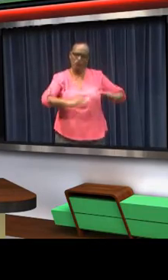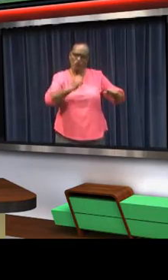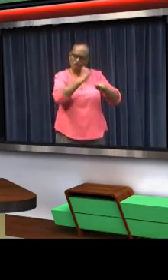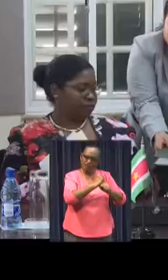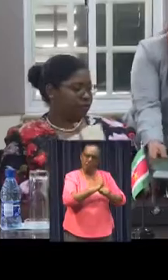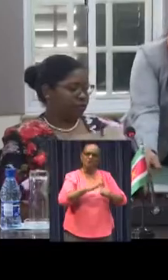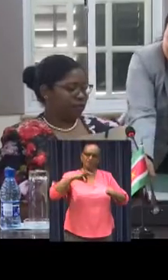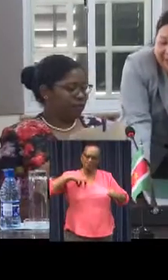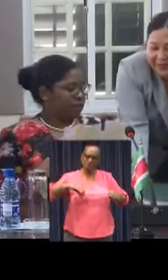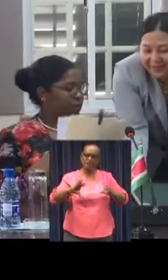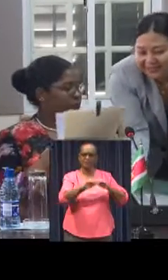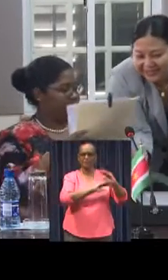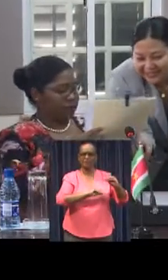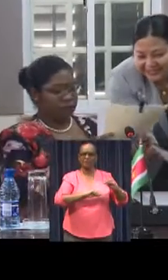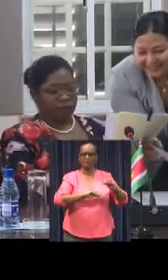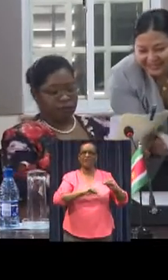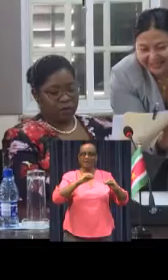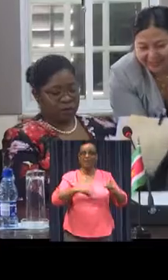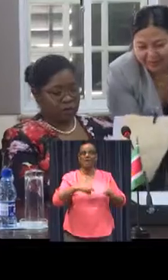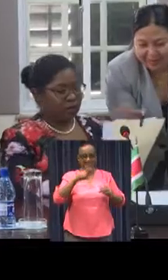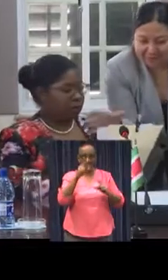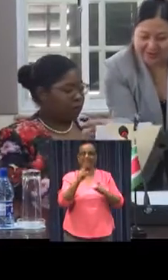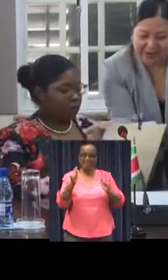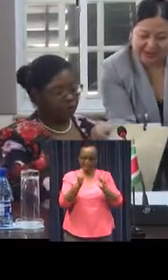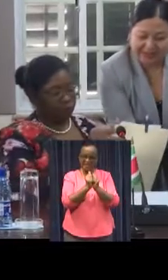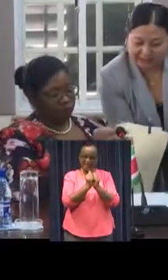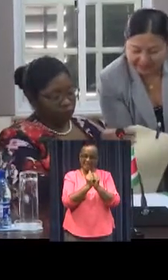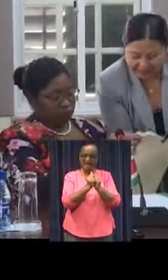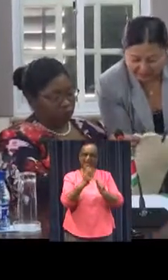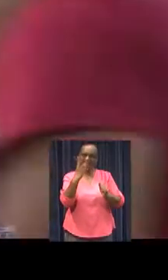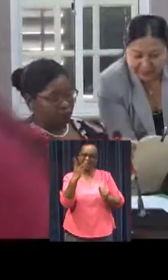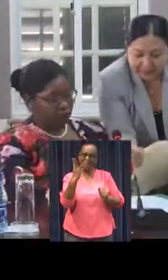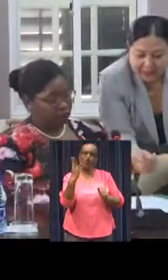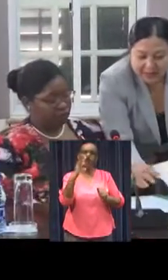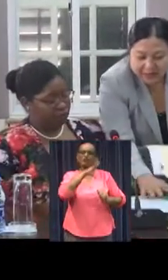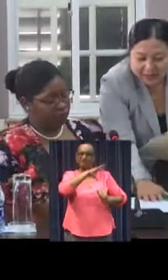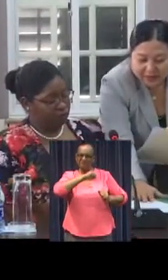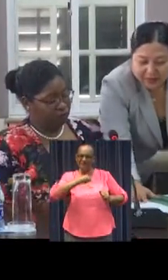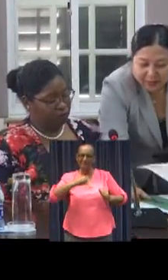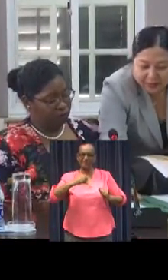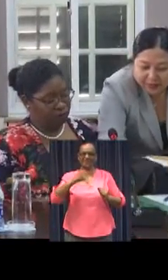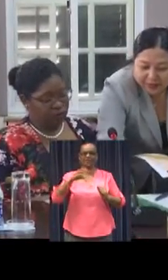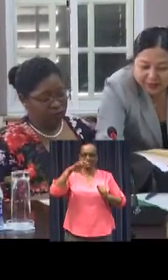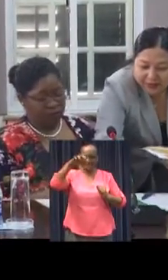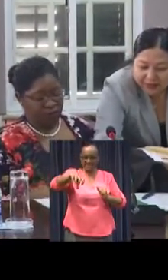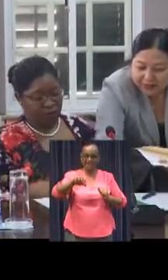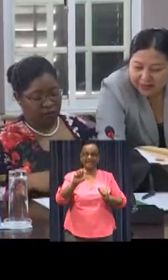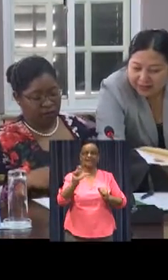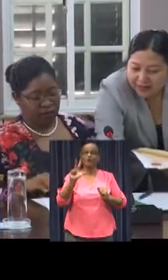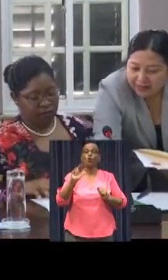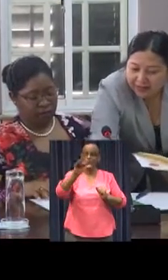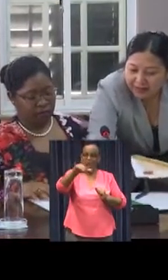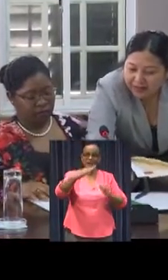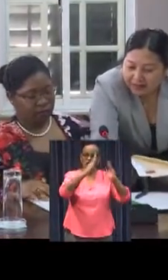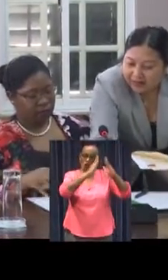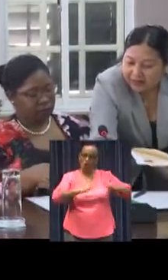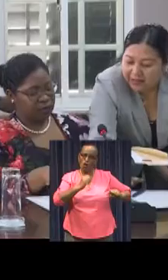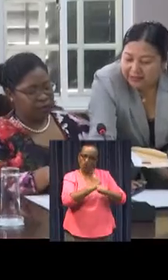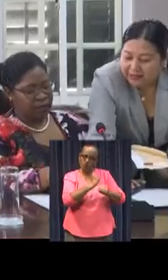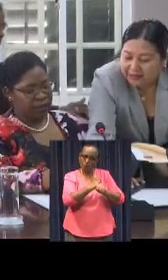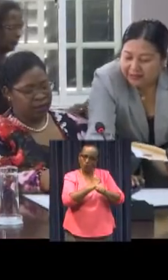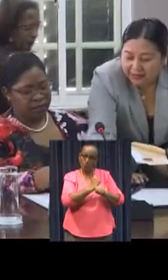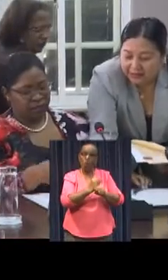yesterday. 350 houses will be built in the district of Wanica within a year. The homes